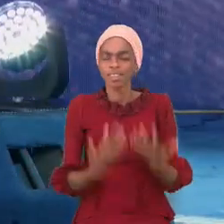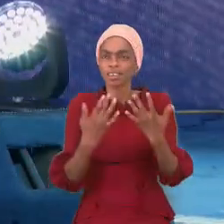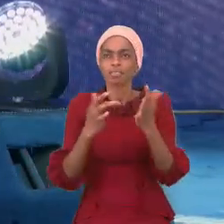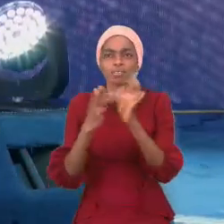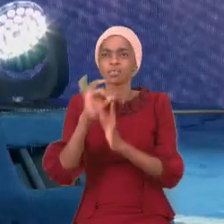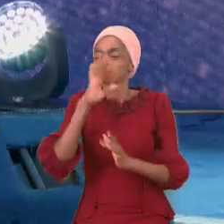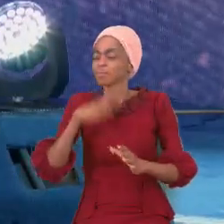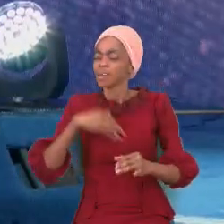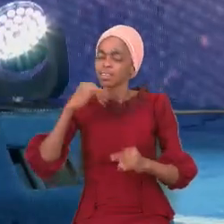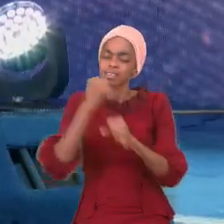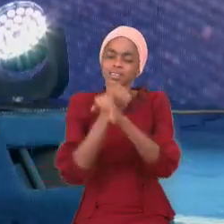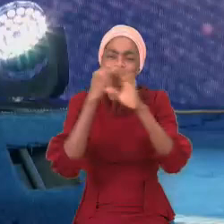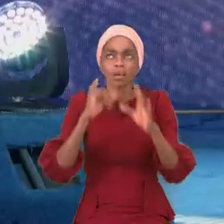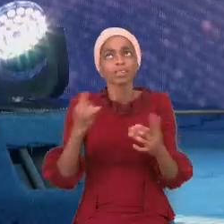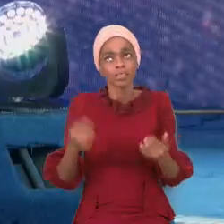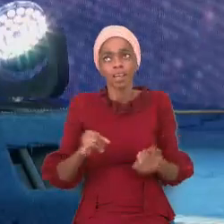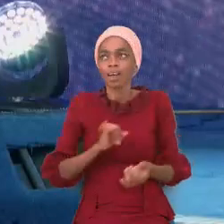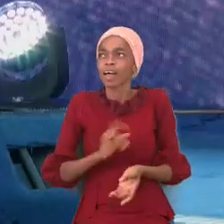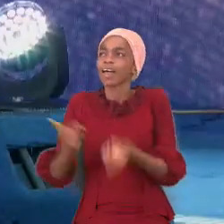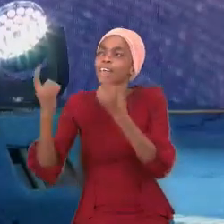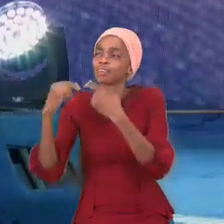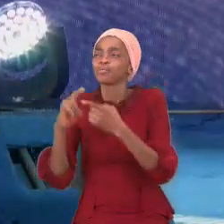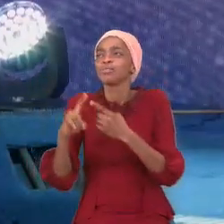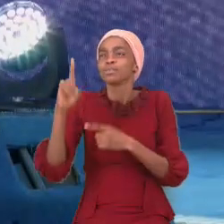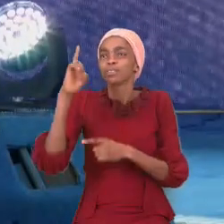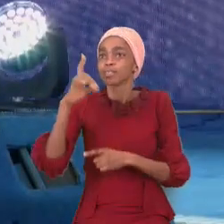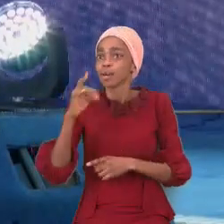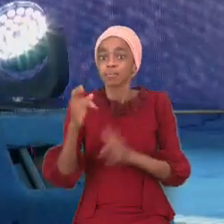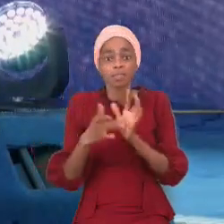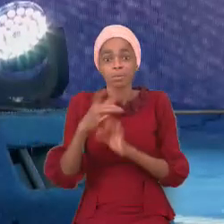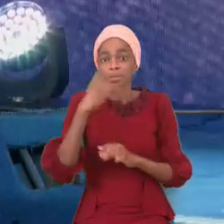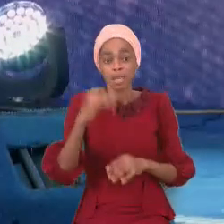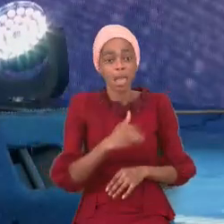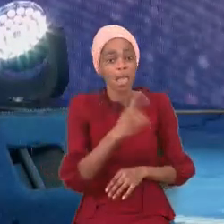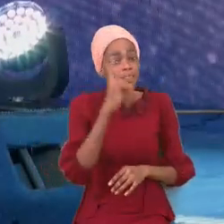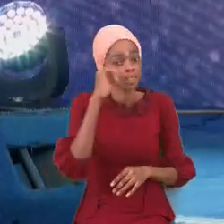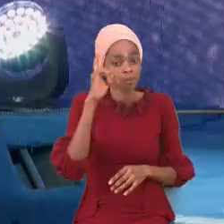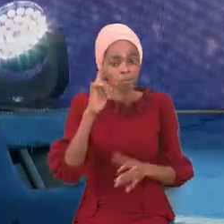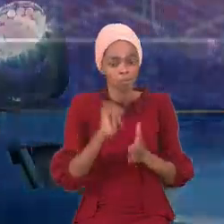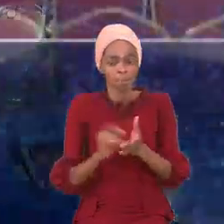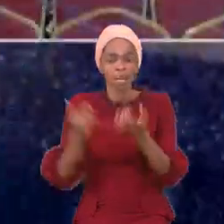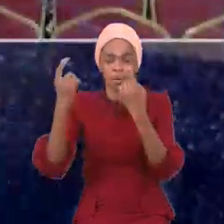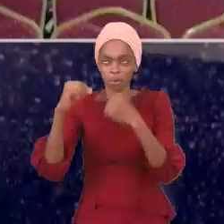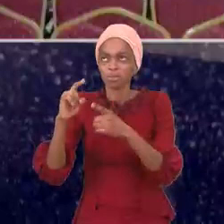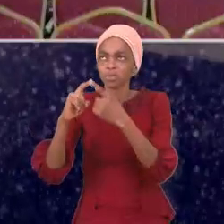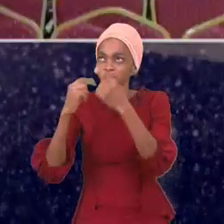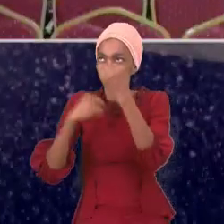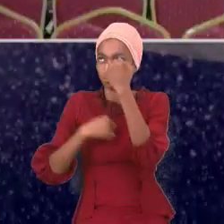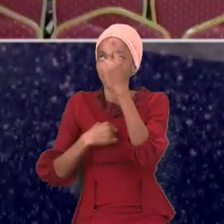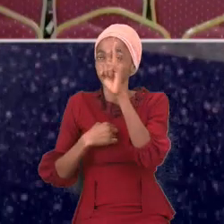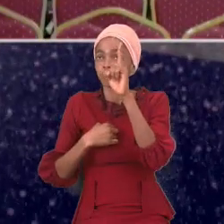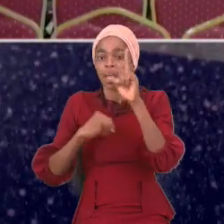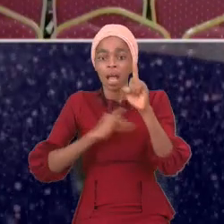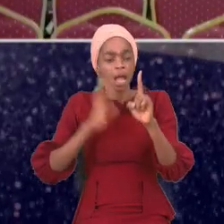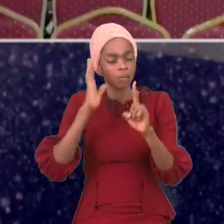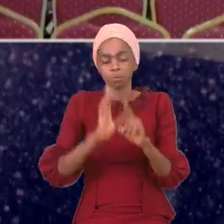Savior, and now I come to him. And he says, whosoever comes to me, I will in